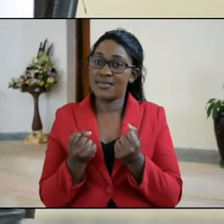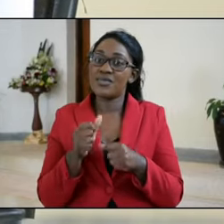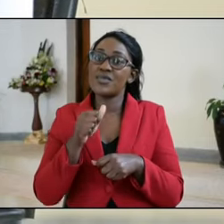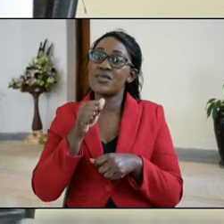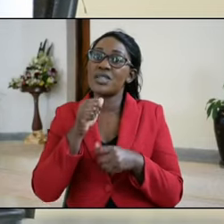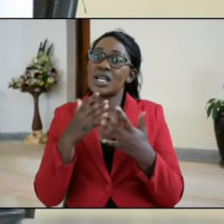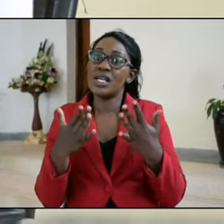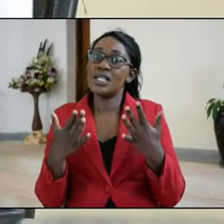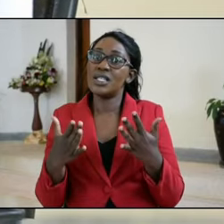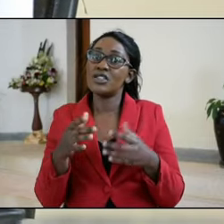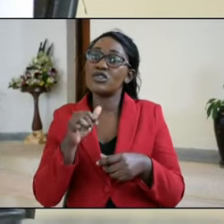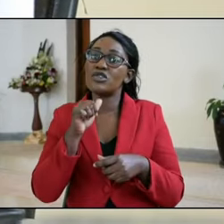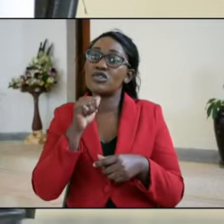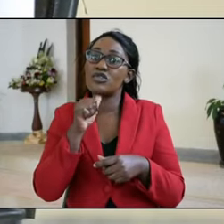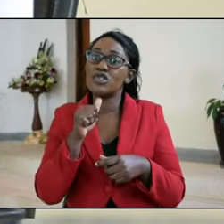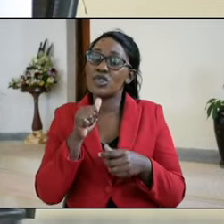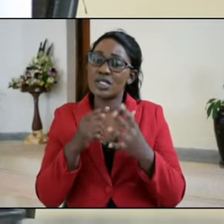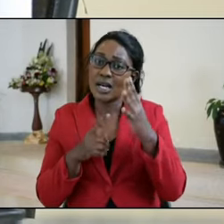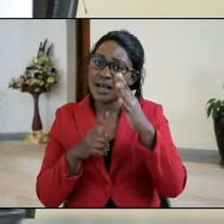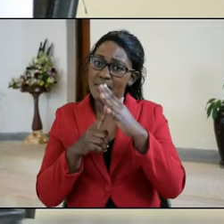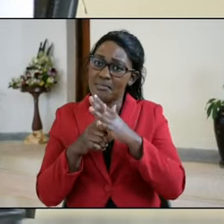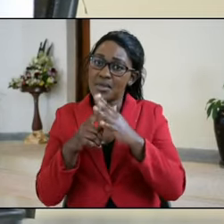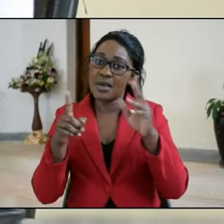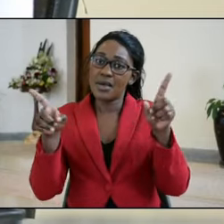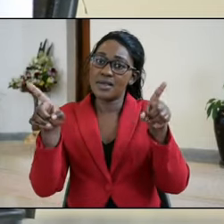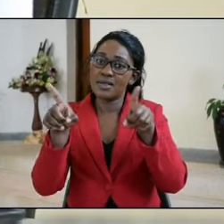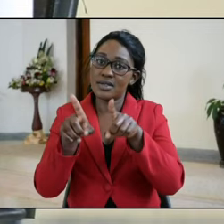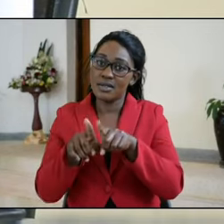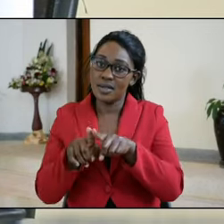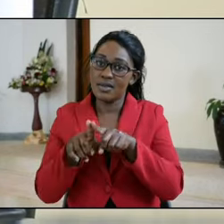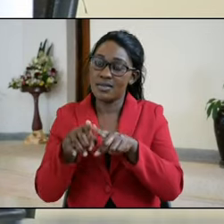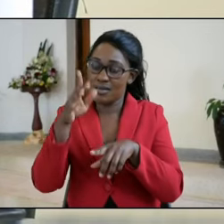seem to appear so clear because the devil has used